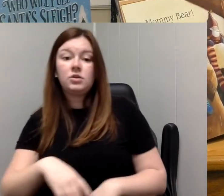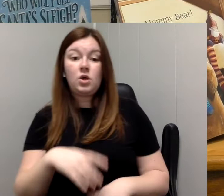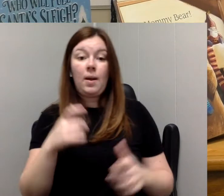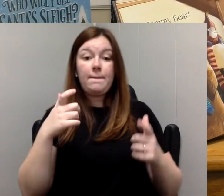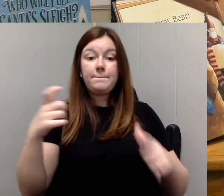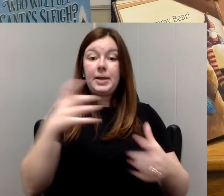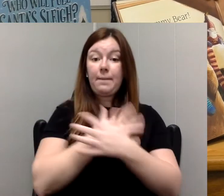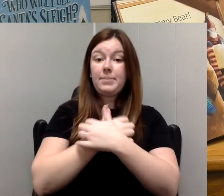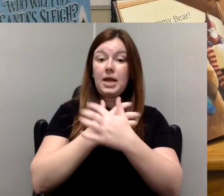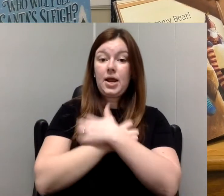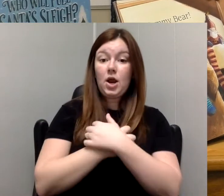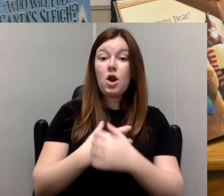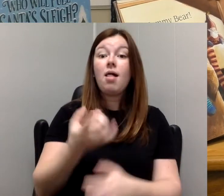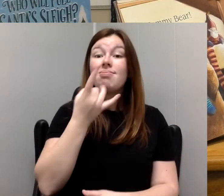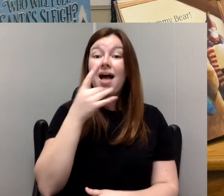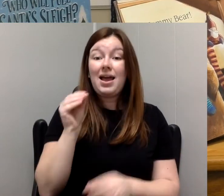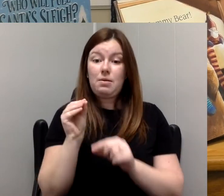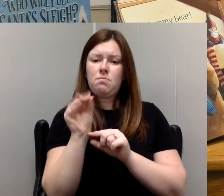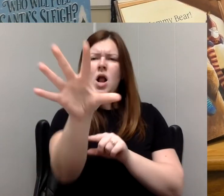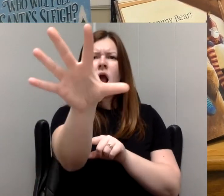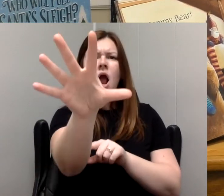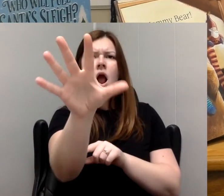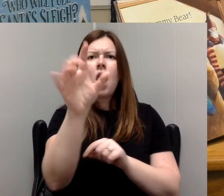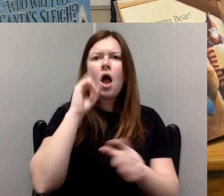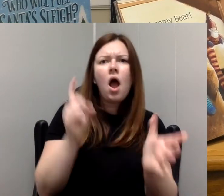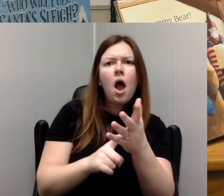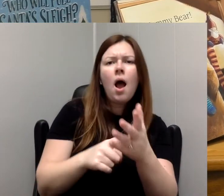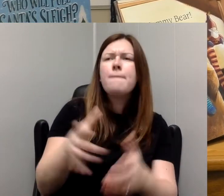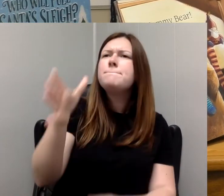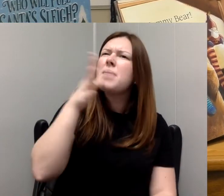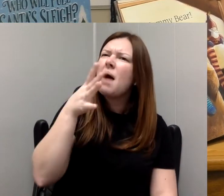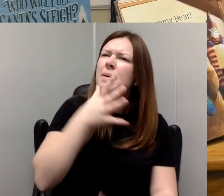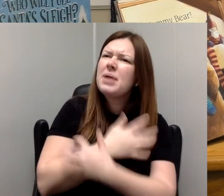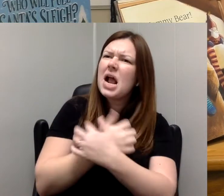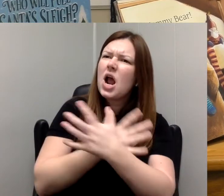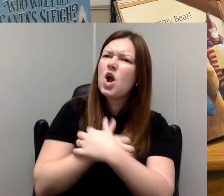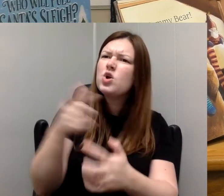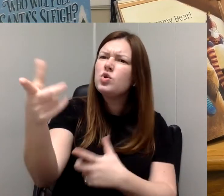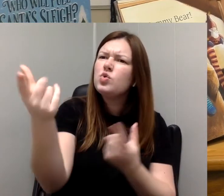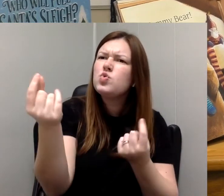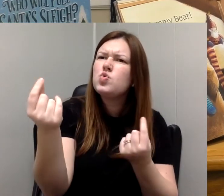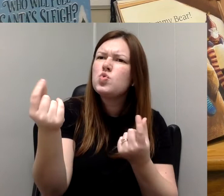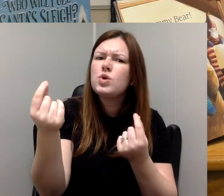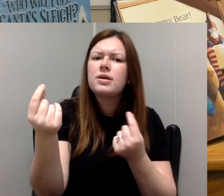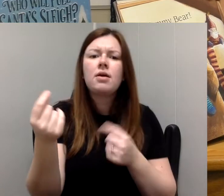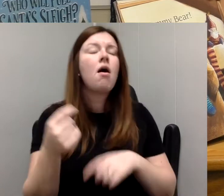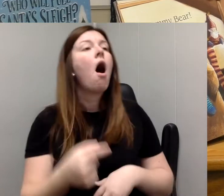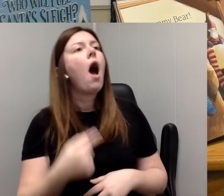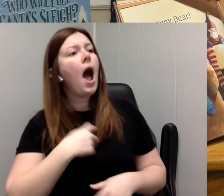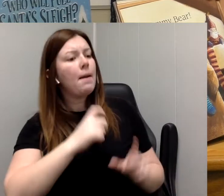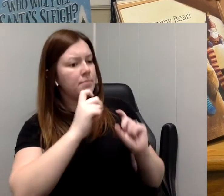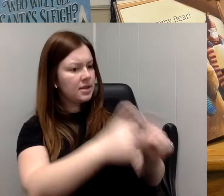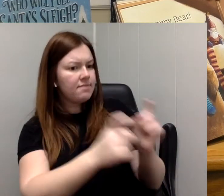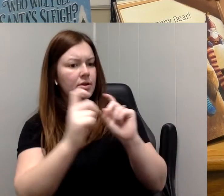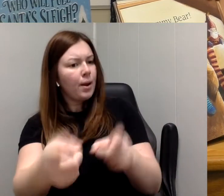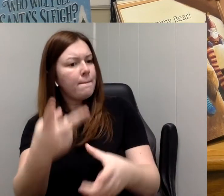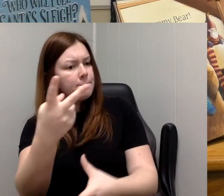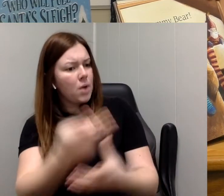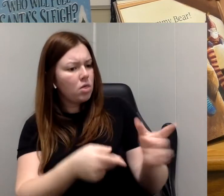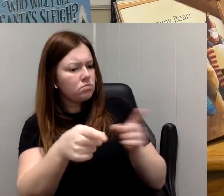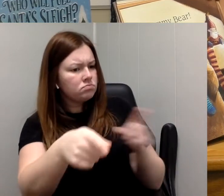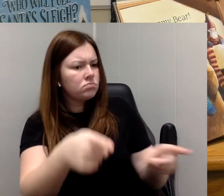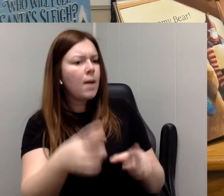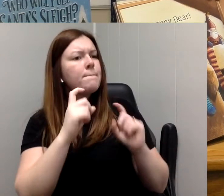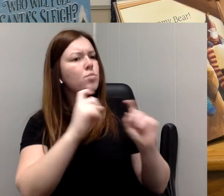Mommy Bear, what are you doing, said Big Bear. I'm giving both of you presents for me, said Mommy